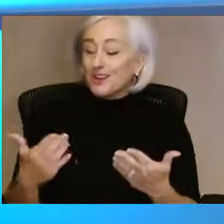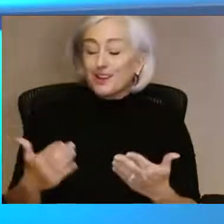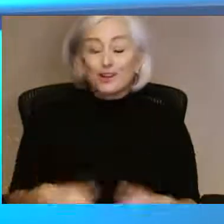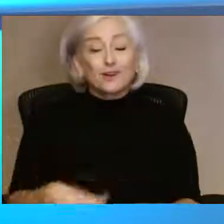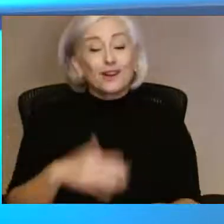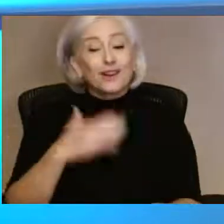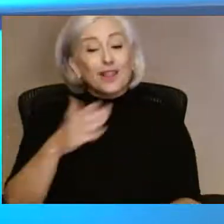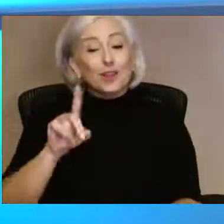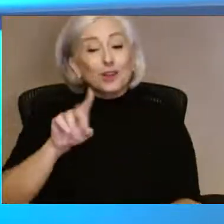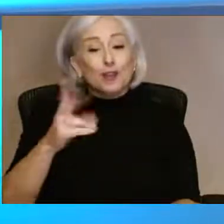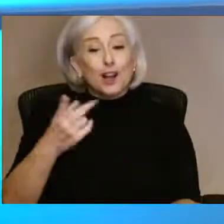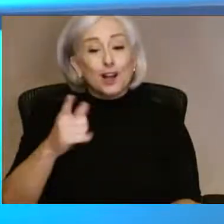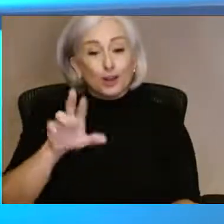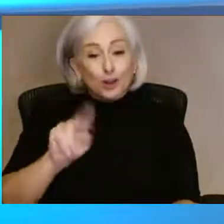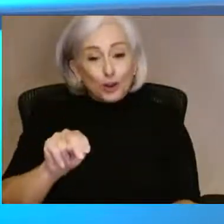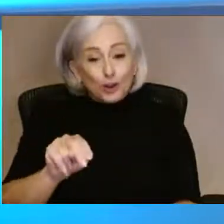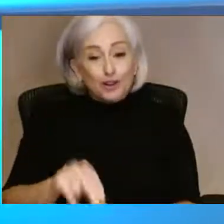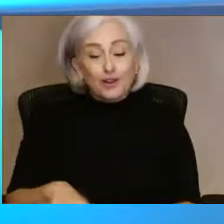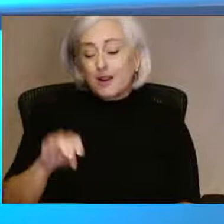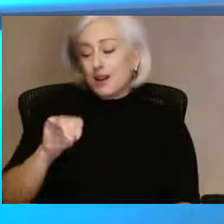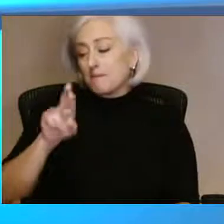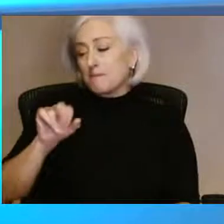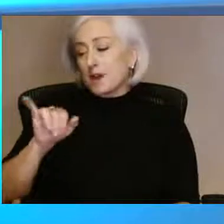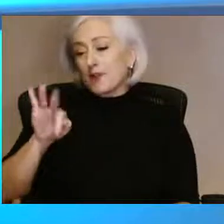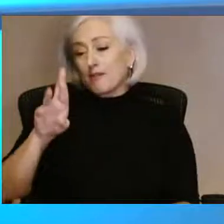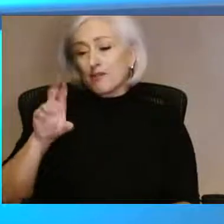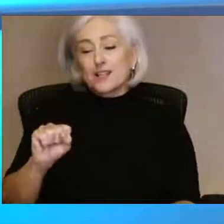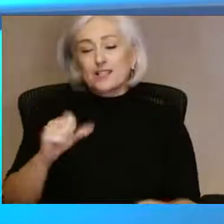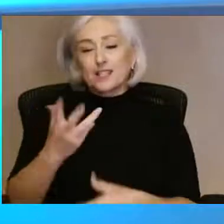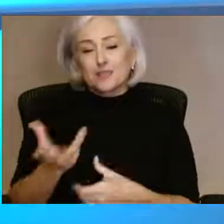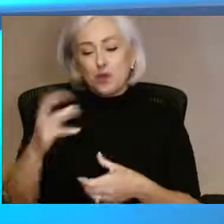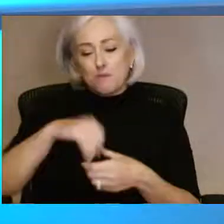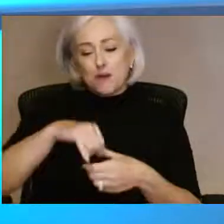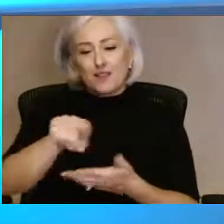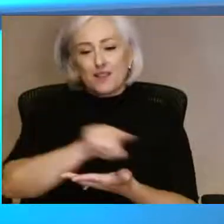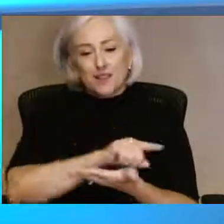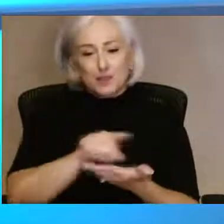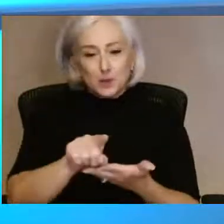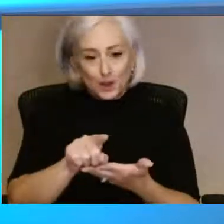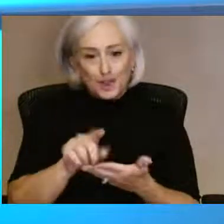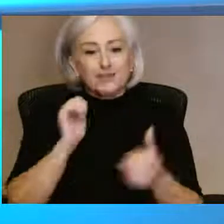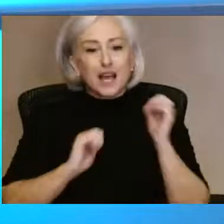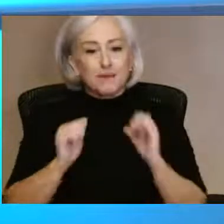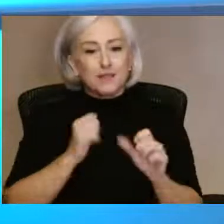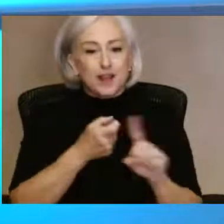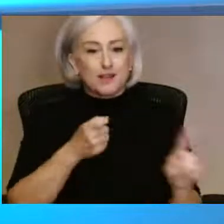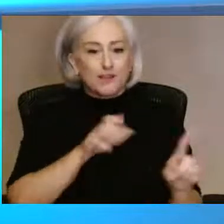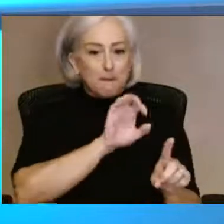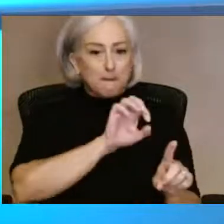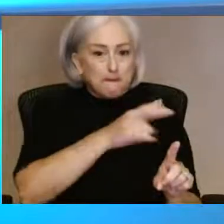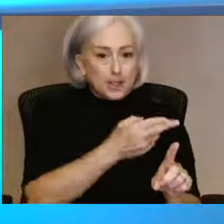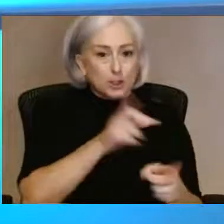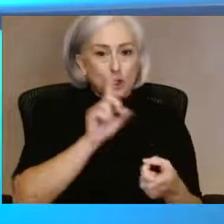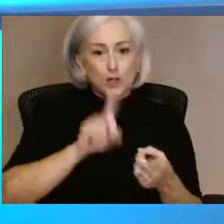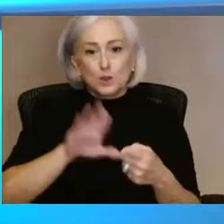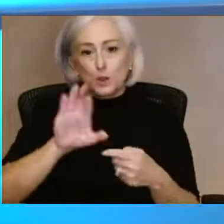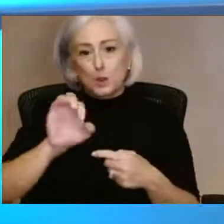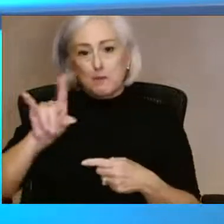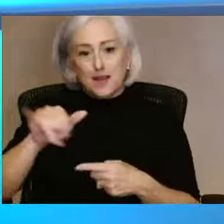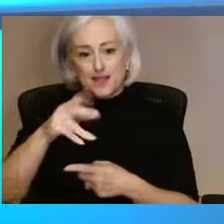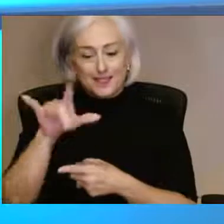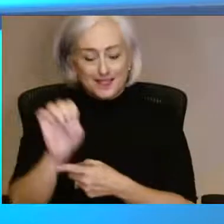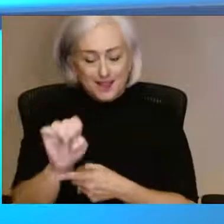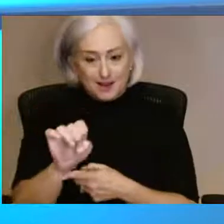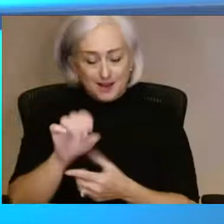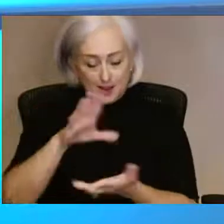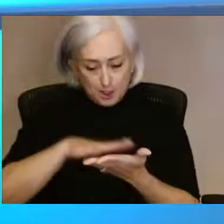Thank you, Mary Frances, for being part of this week's episode of Bench to Bedside. To learn more about our basic research program